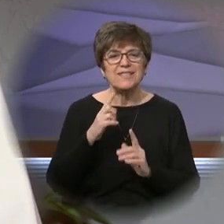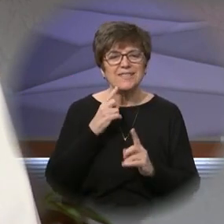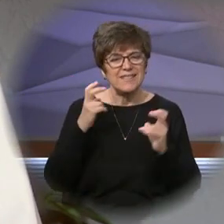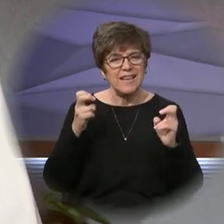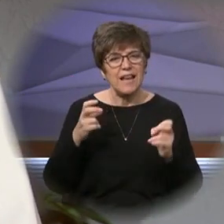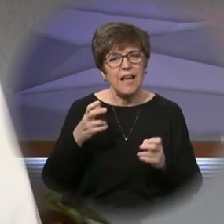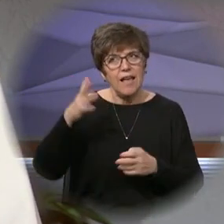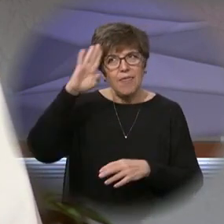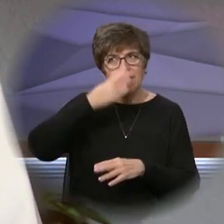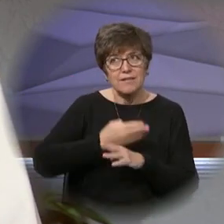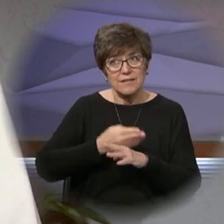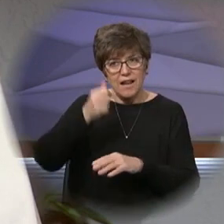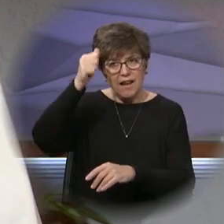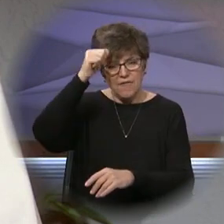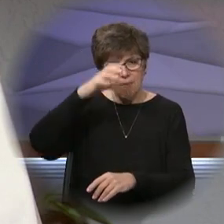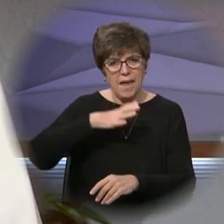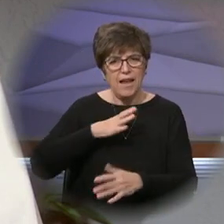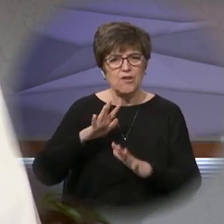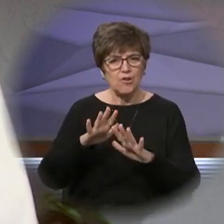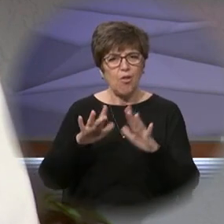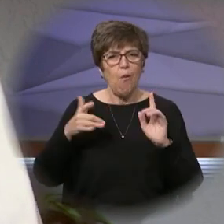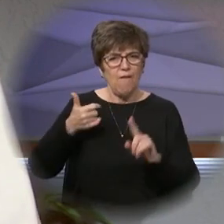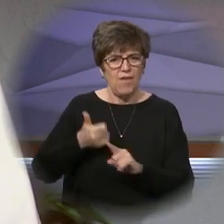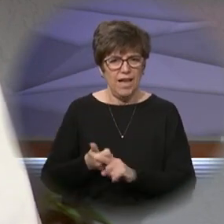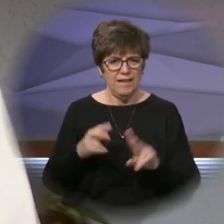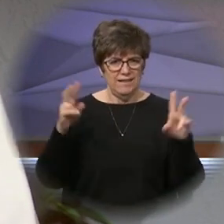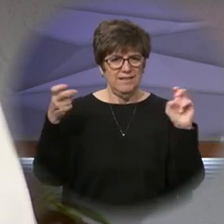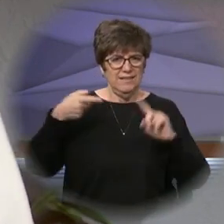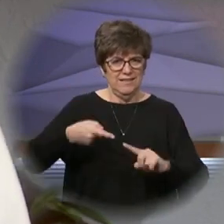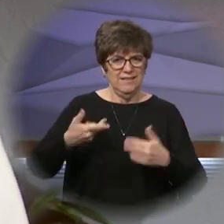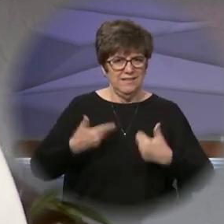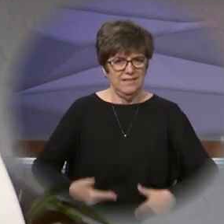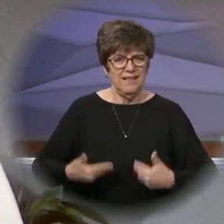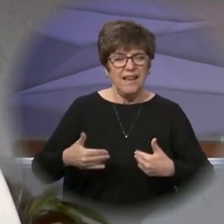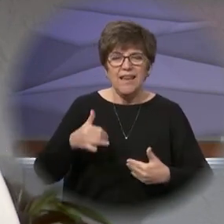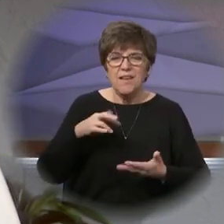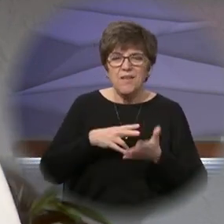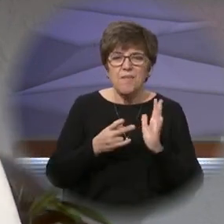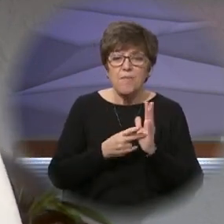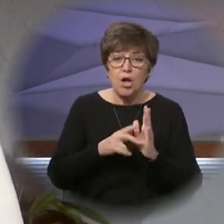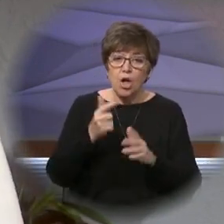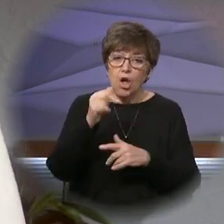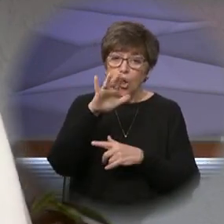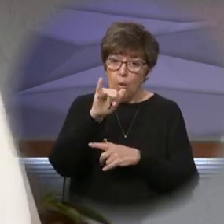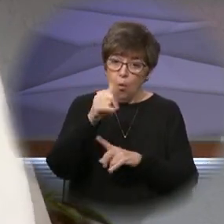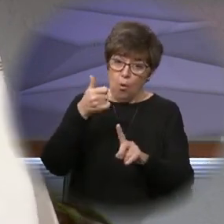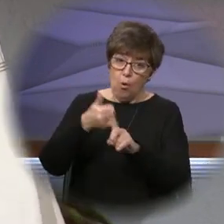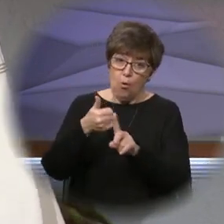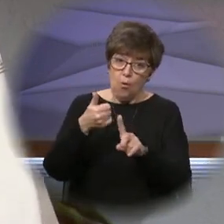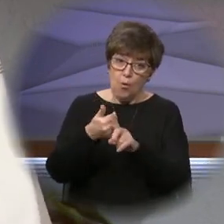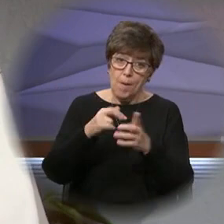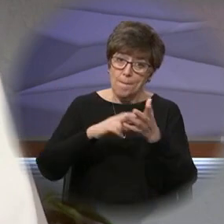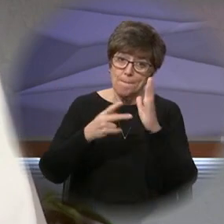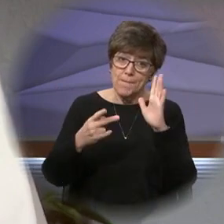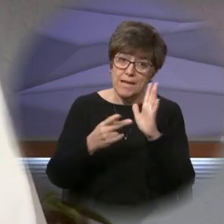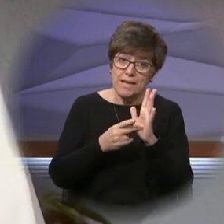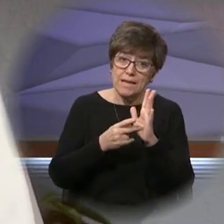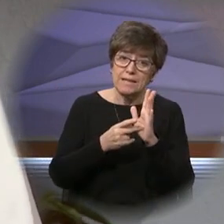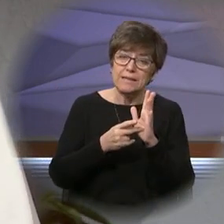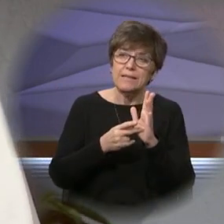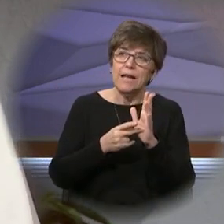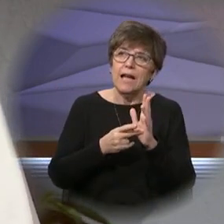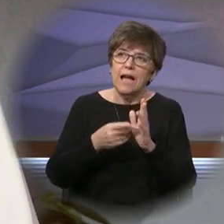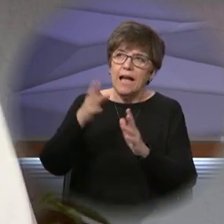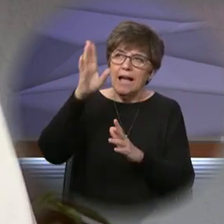Man glorified." Important to know that glory in sacred scripture describes the revelation